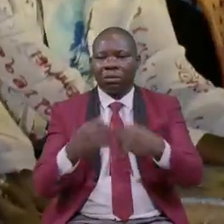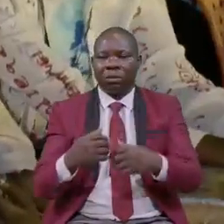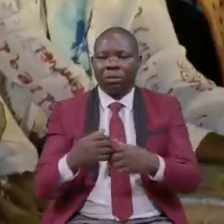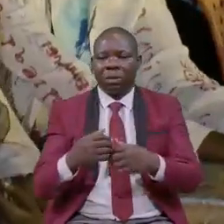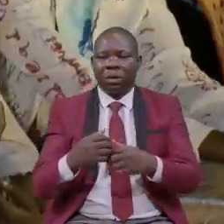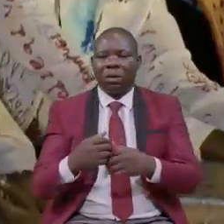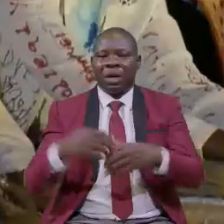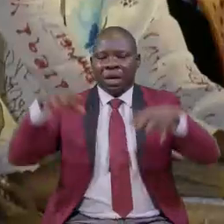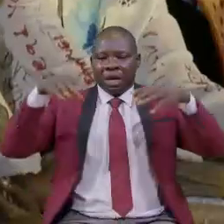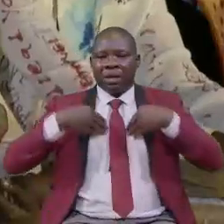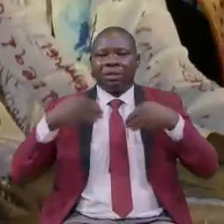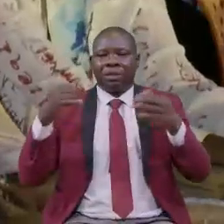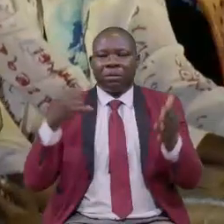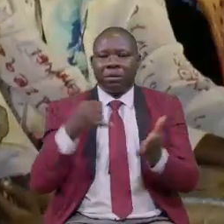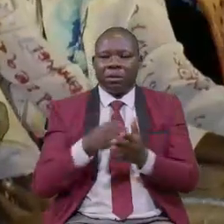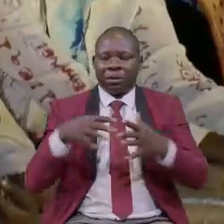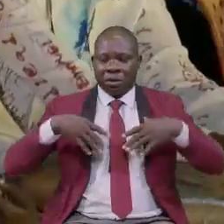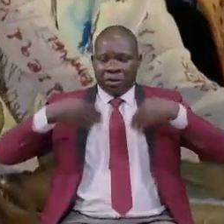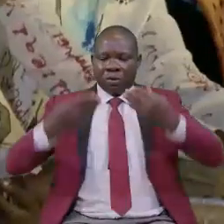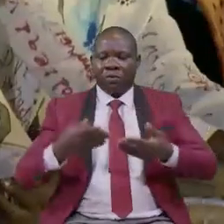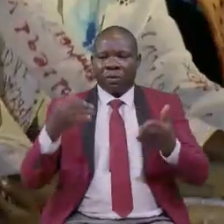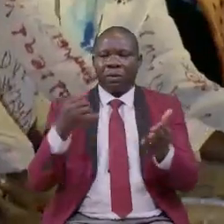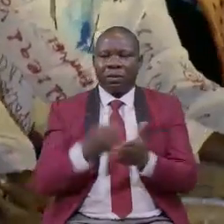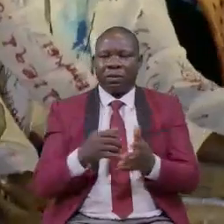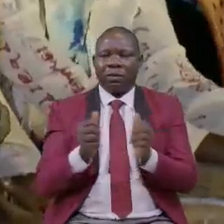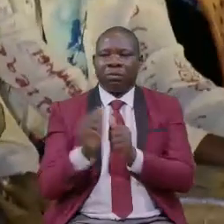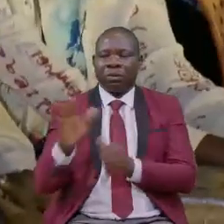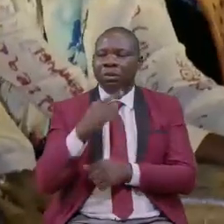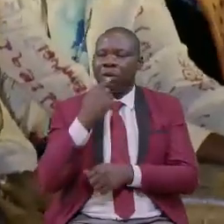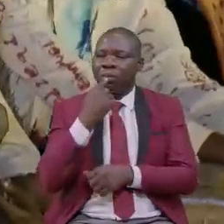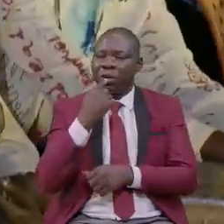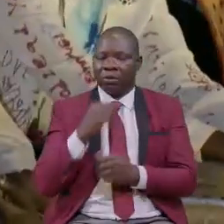it. Confess it with your mouth.